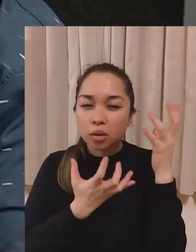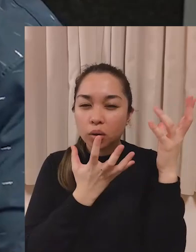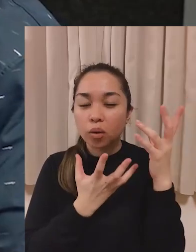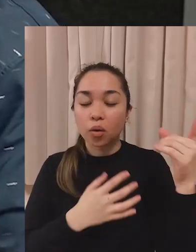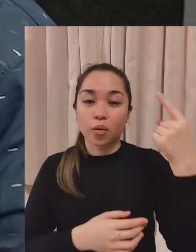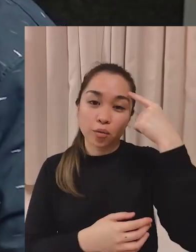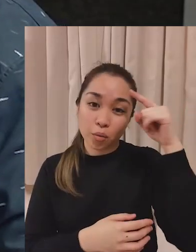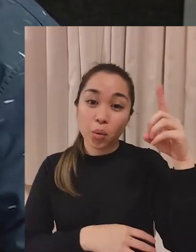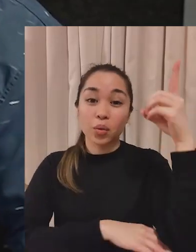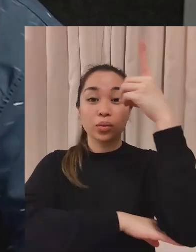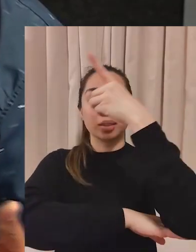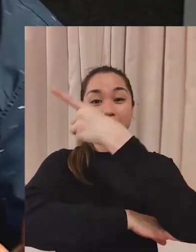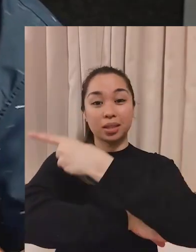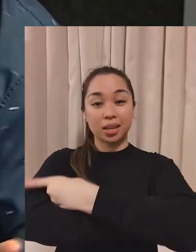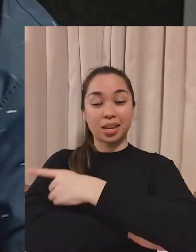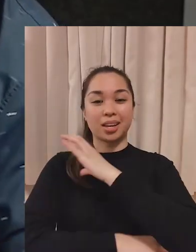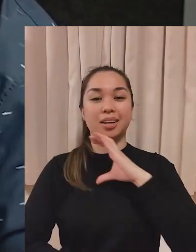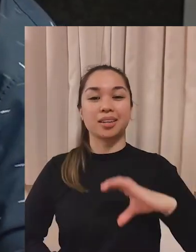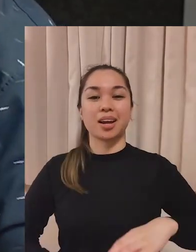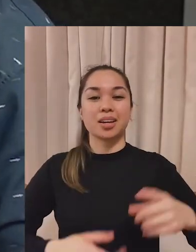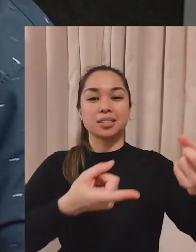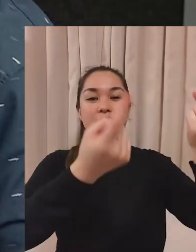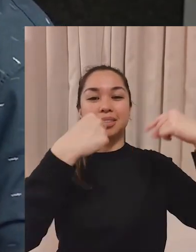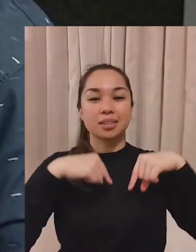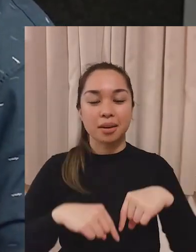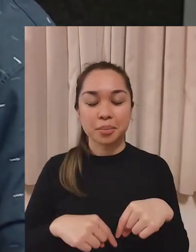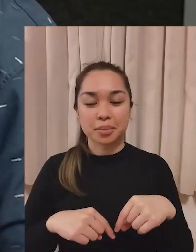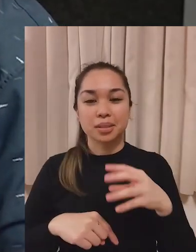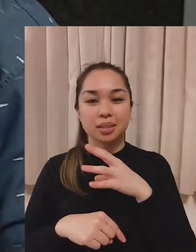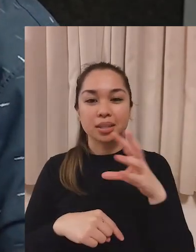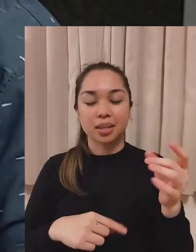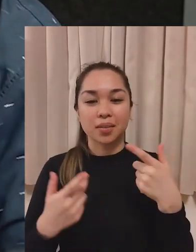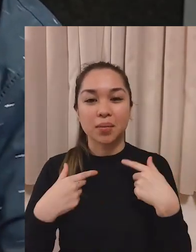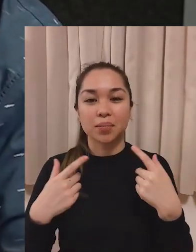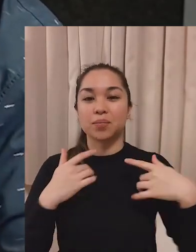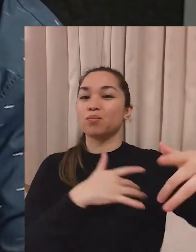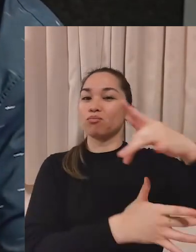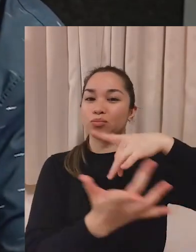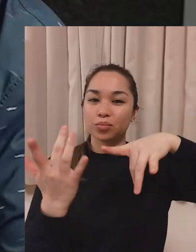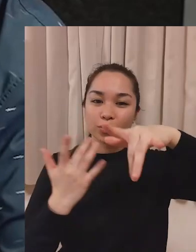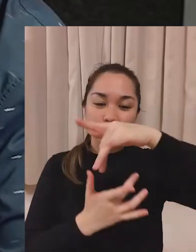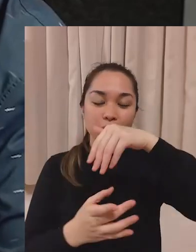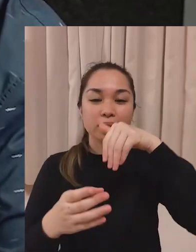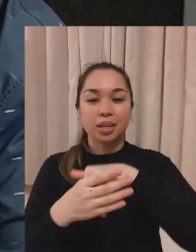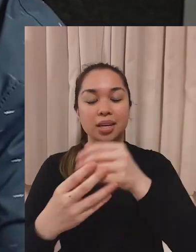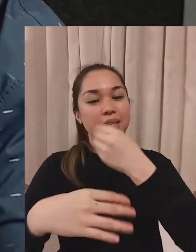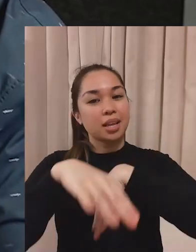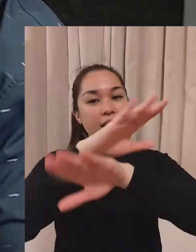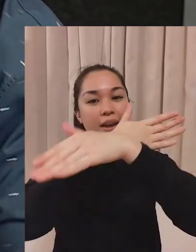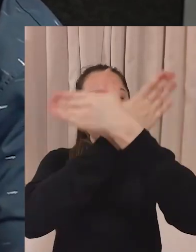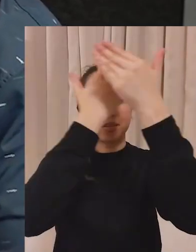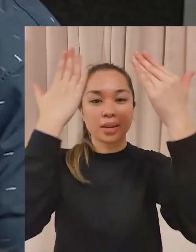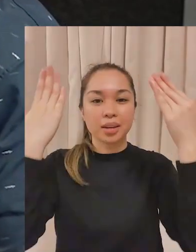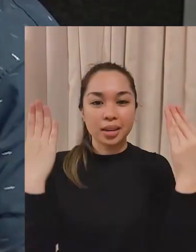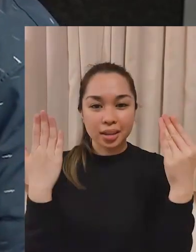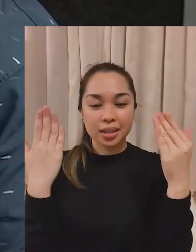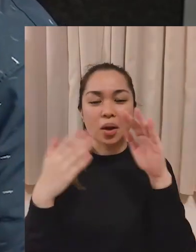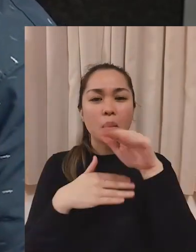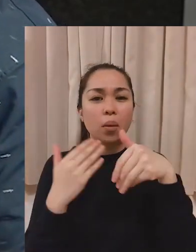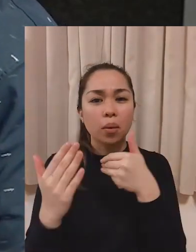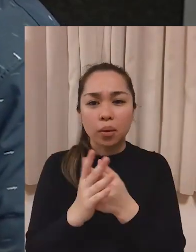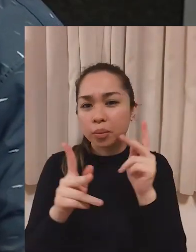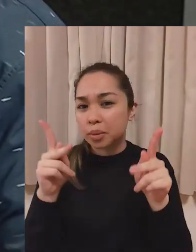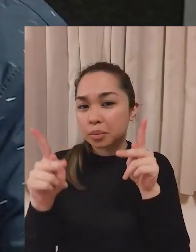gathering in that big fellowship in heaven, those whom you have adopted into your